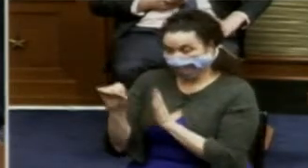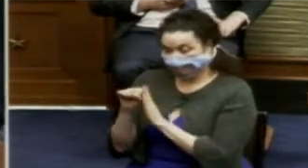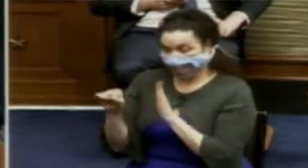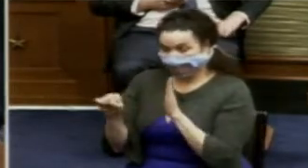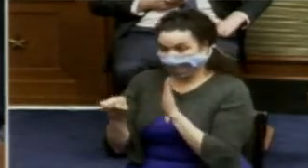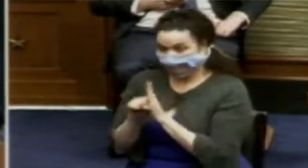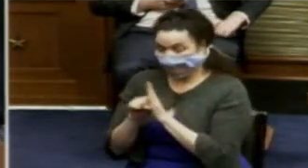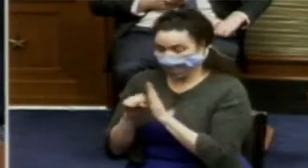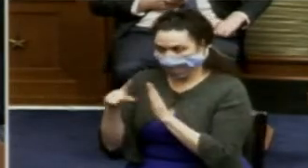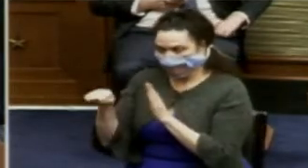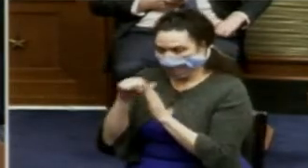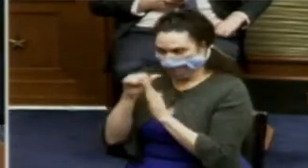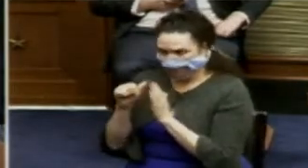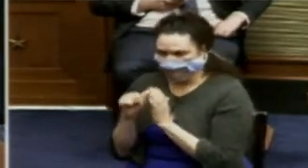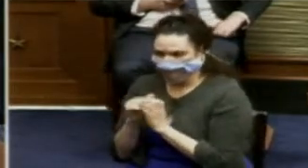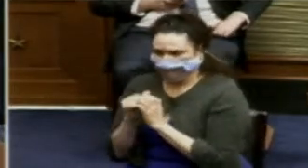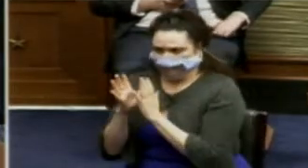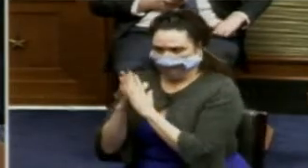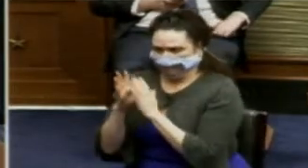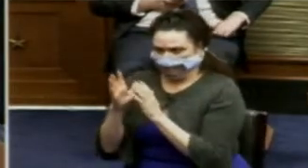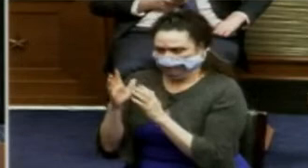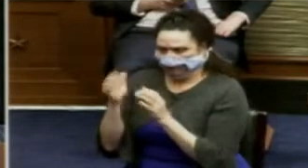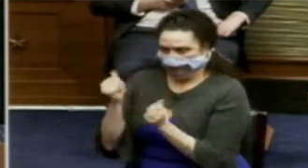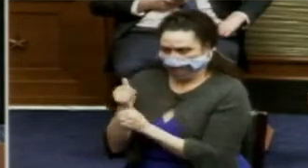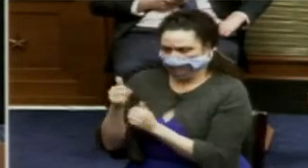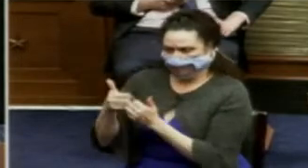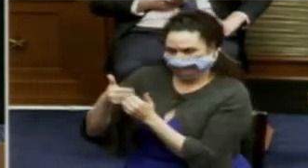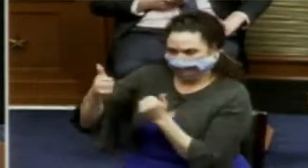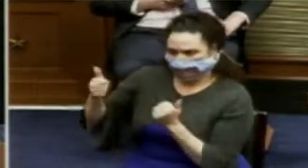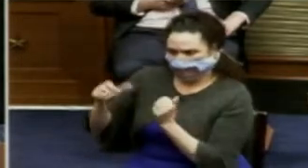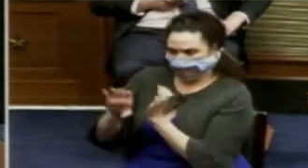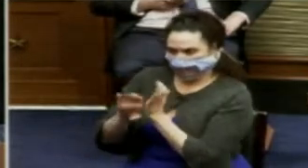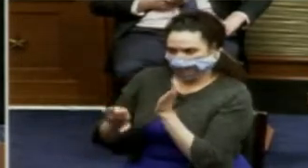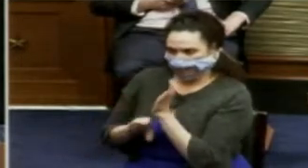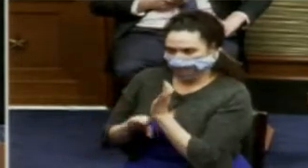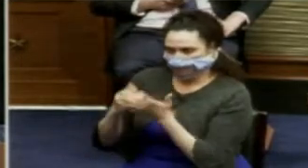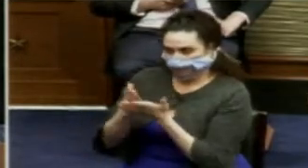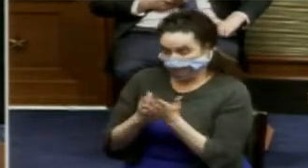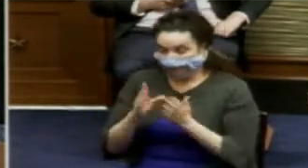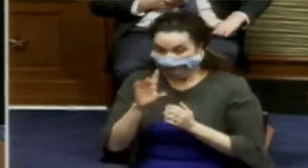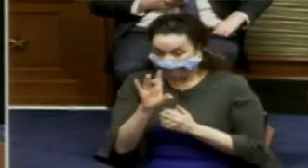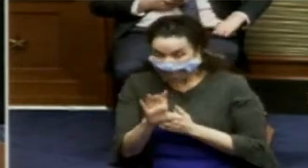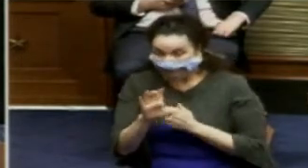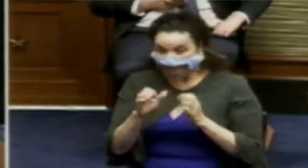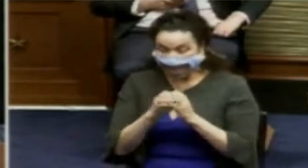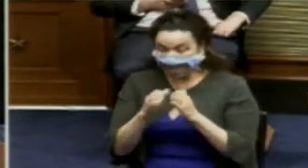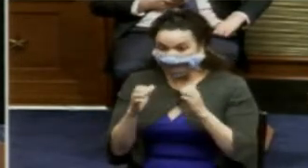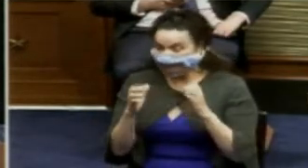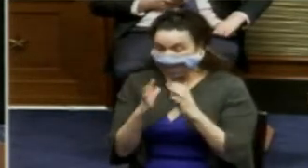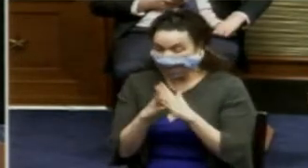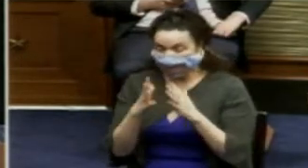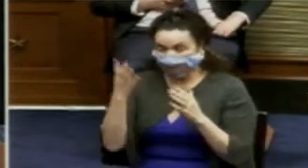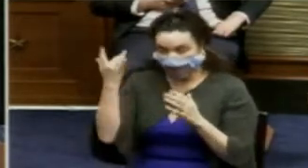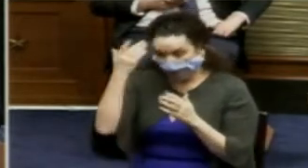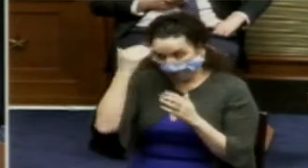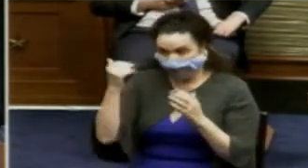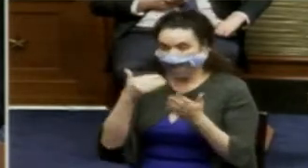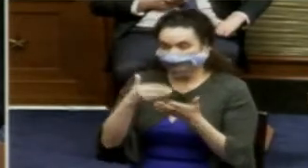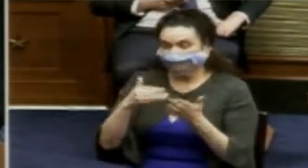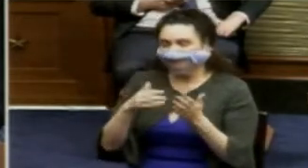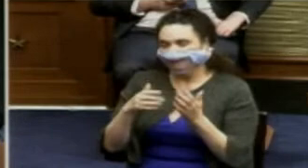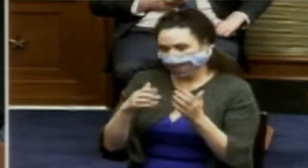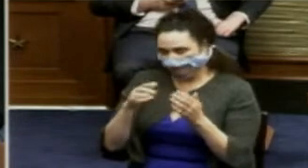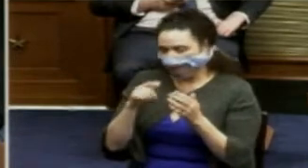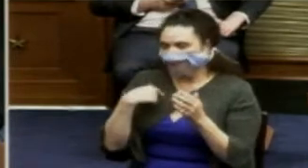a separate constitutional provision. The district owes its existence to the District Clause, Article 1, Section 8,